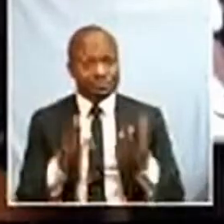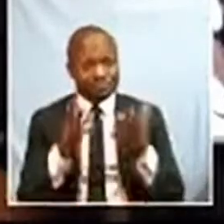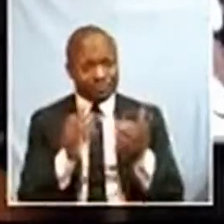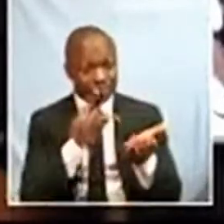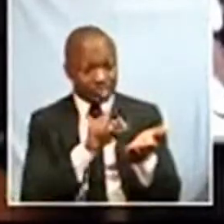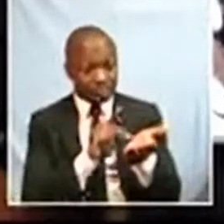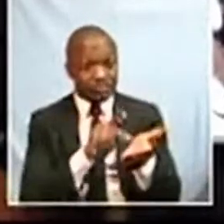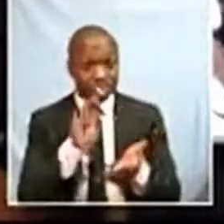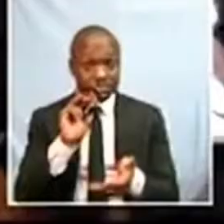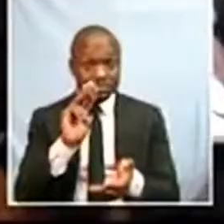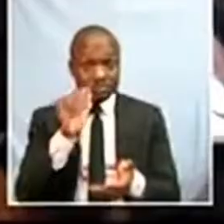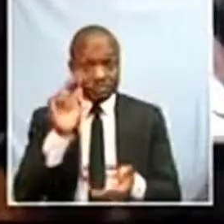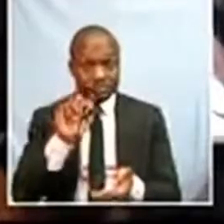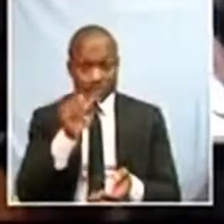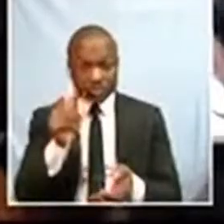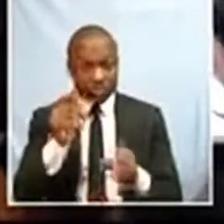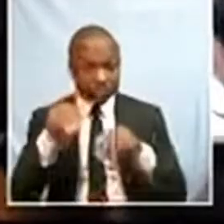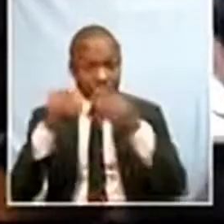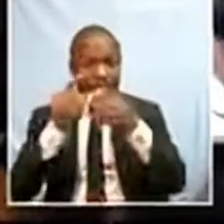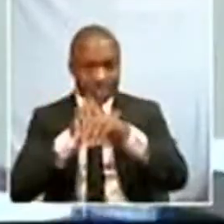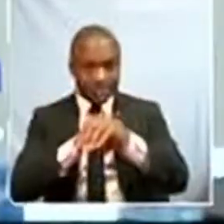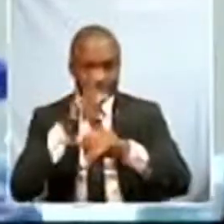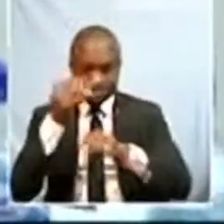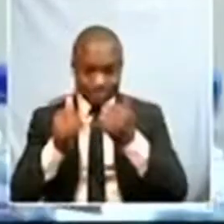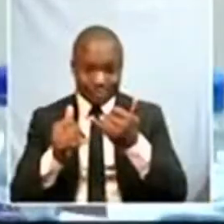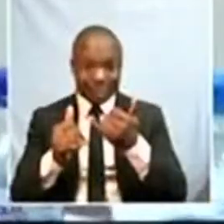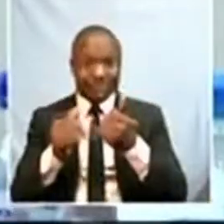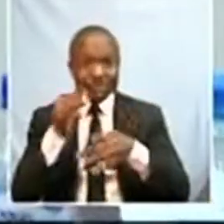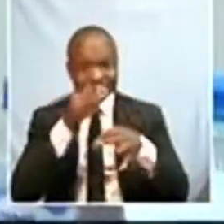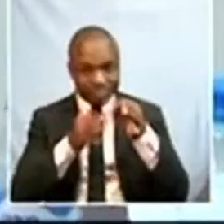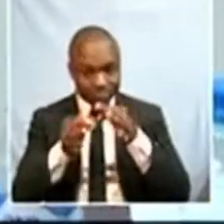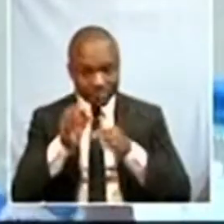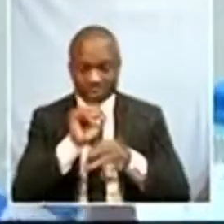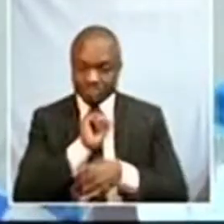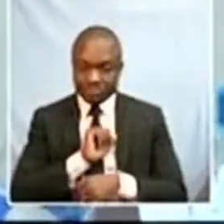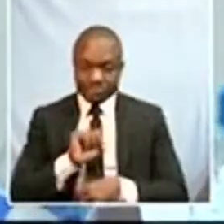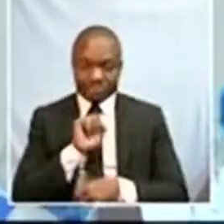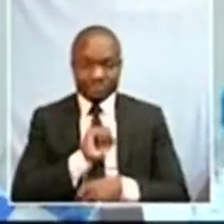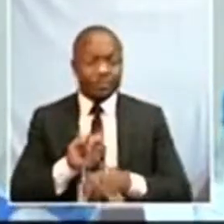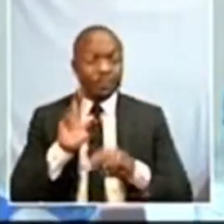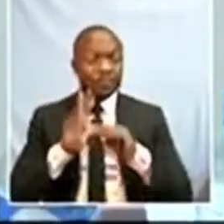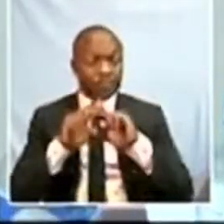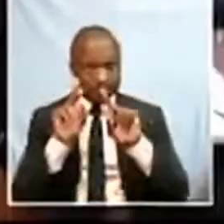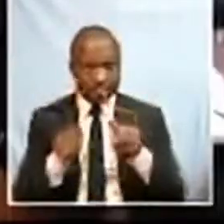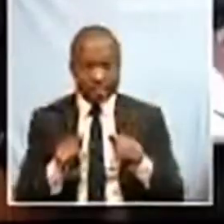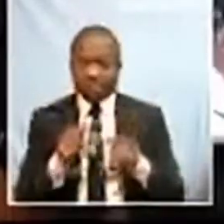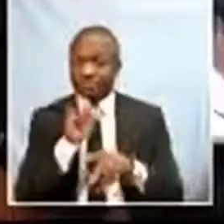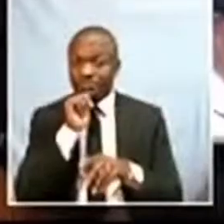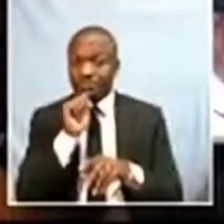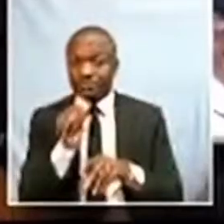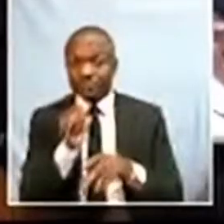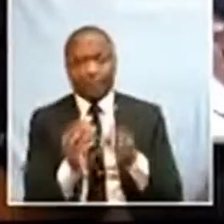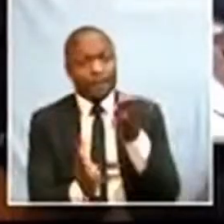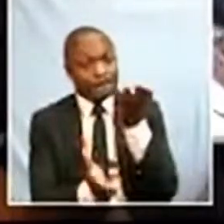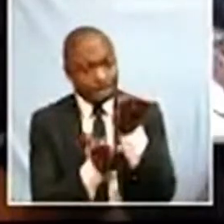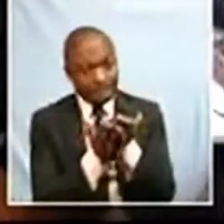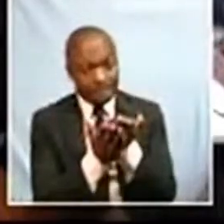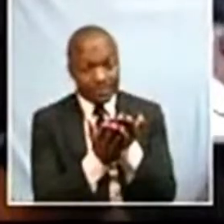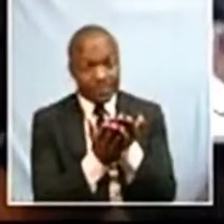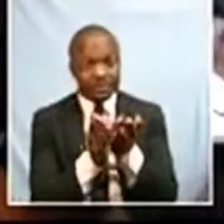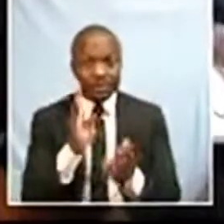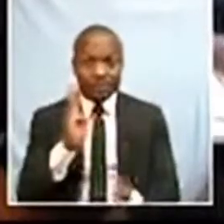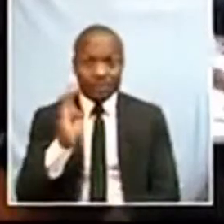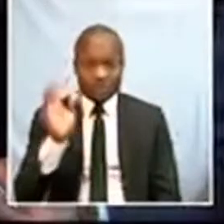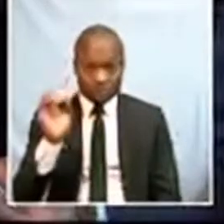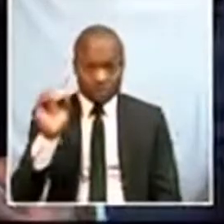Dr. Mwanza to give you a chance to finish explaining. Sorry. Yeah, sorry, Chair, we did not attach the actual